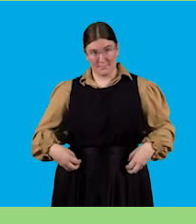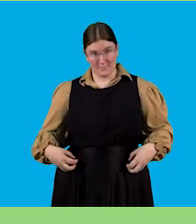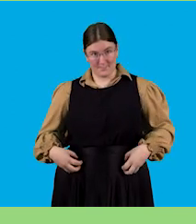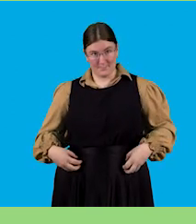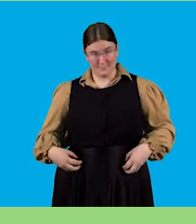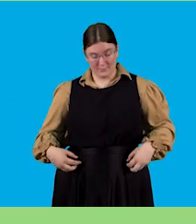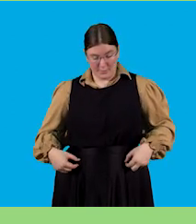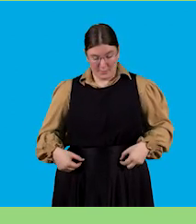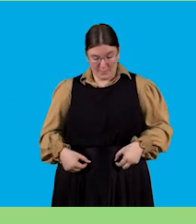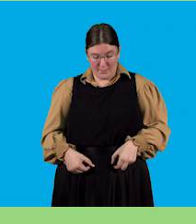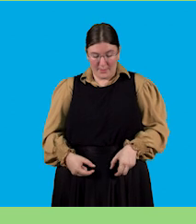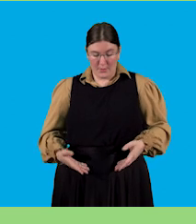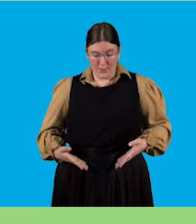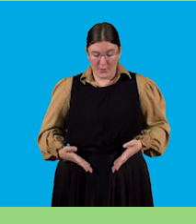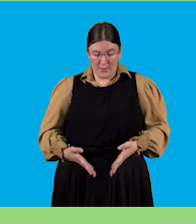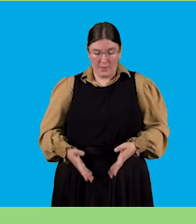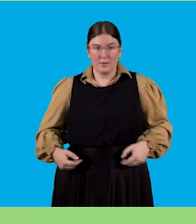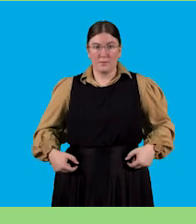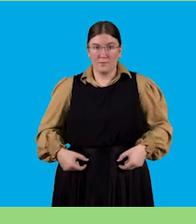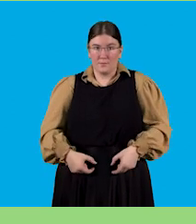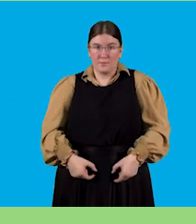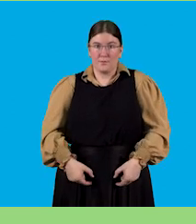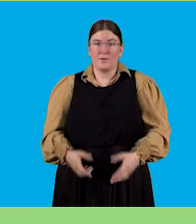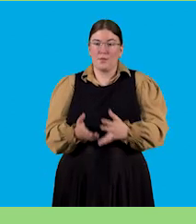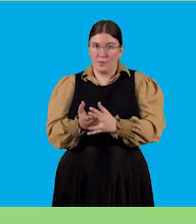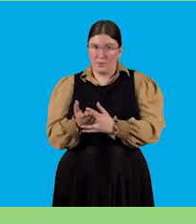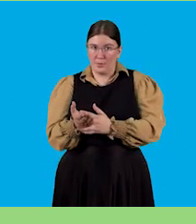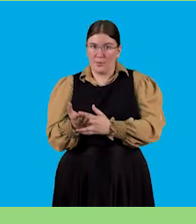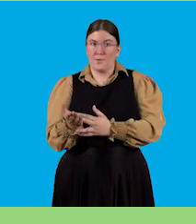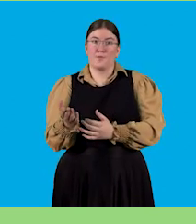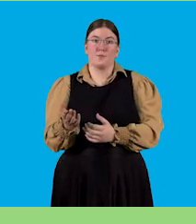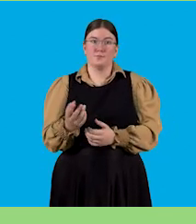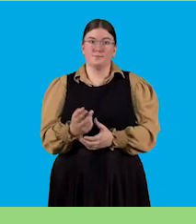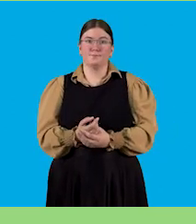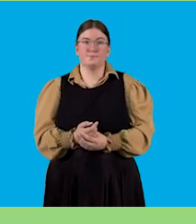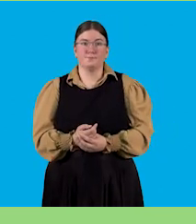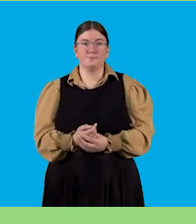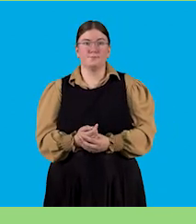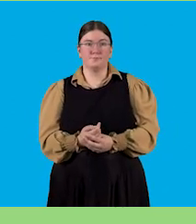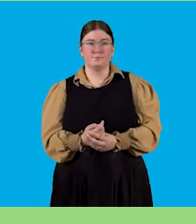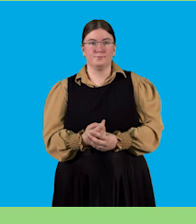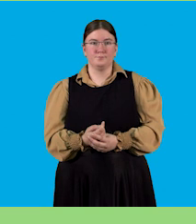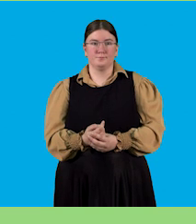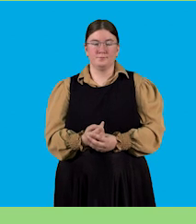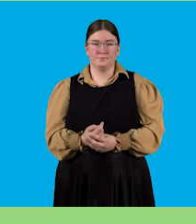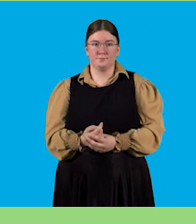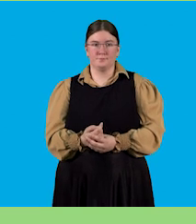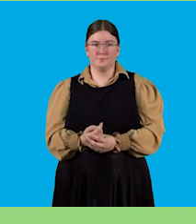transported through the fallopian tube. This is the fallopian tube, just as we have looked